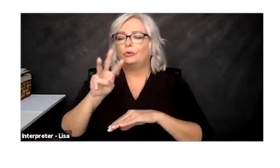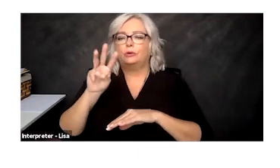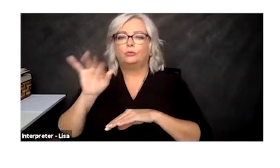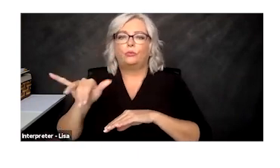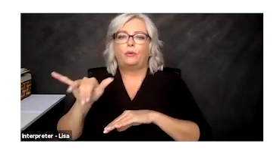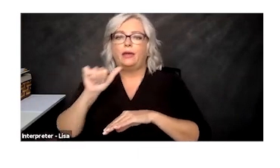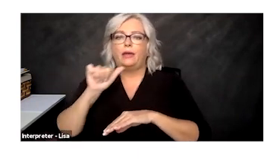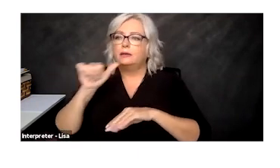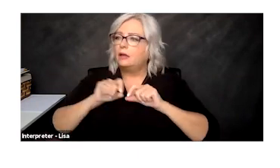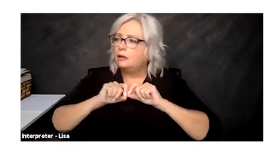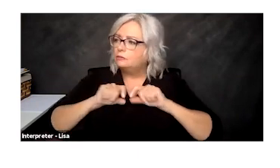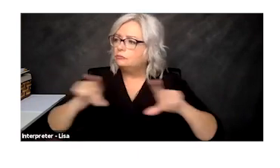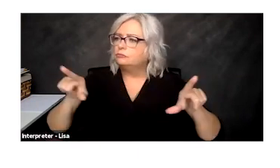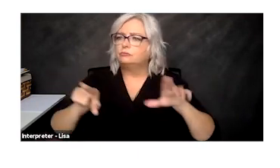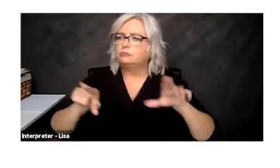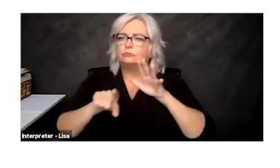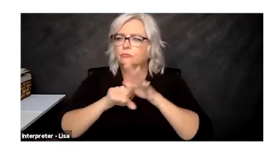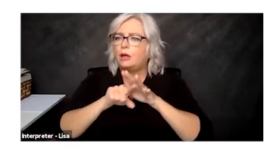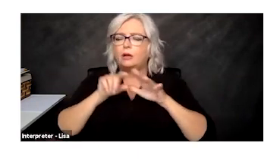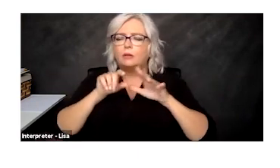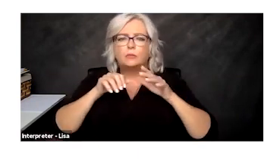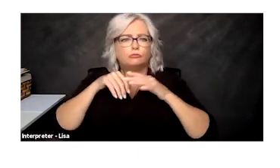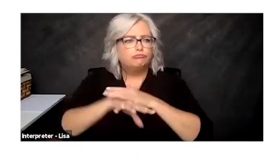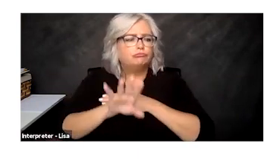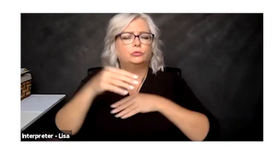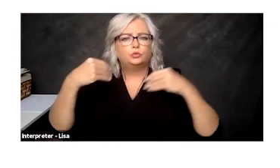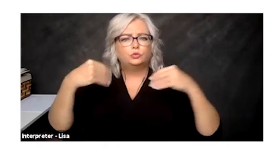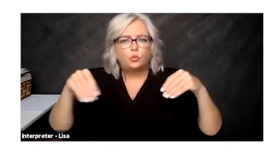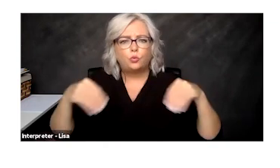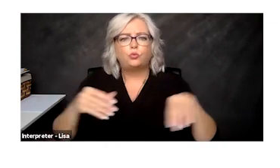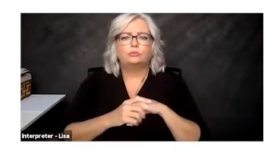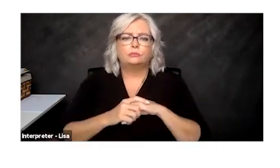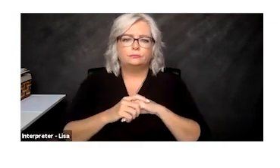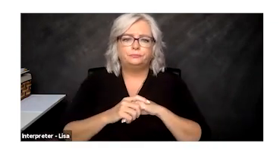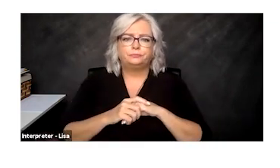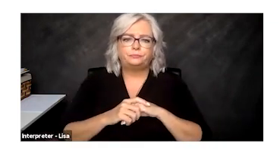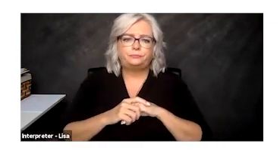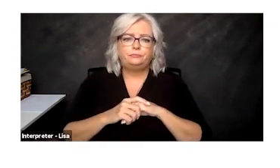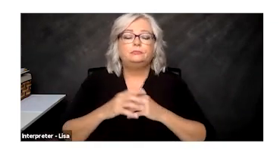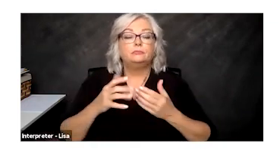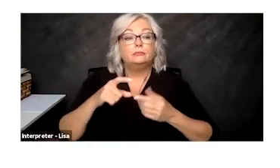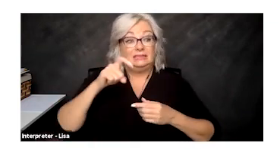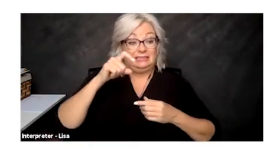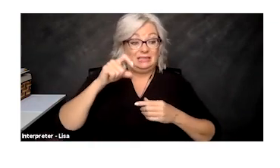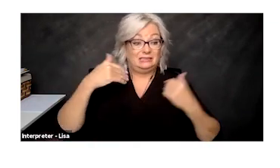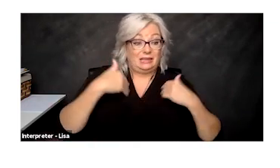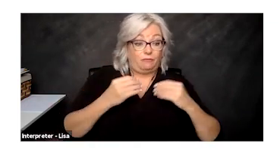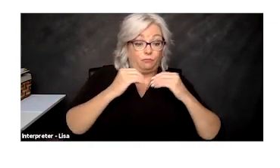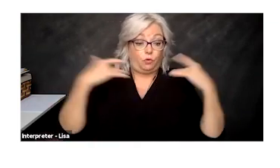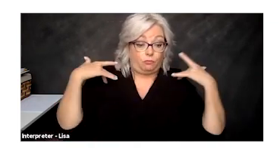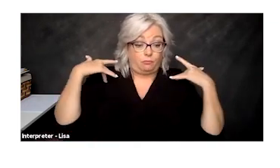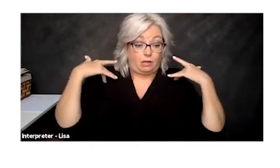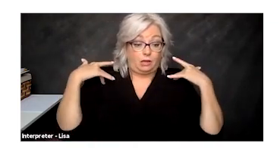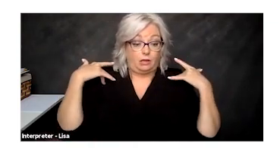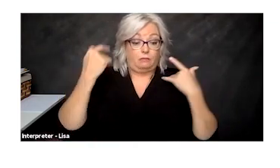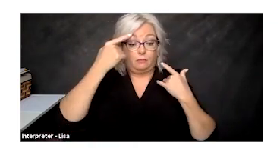to respond to the industry pushing on them to have more models of color. And then we also see that many of them tend